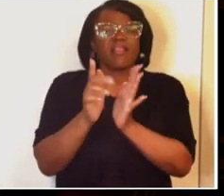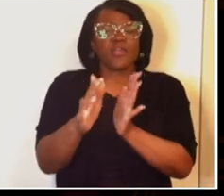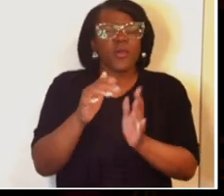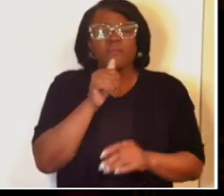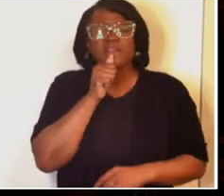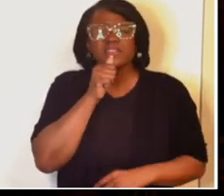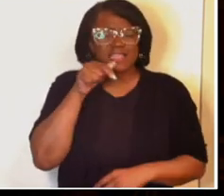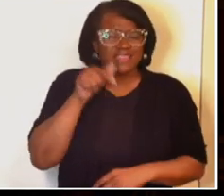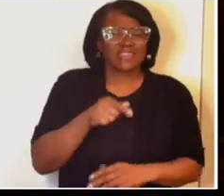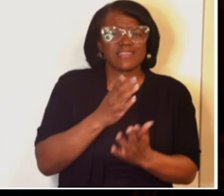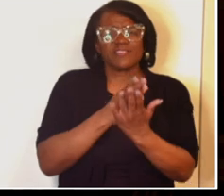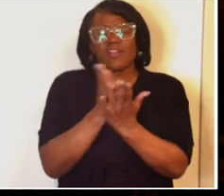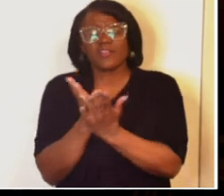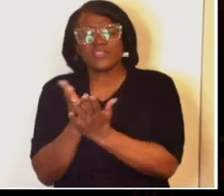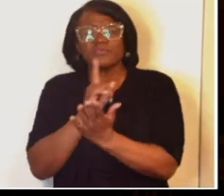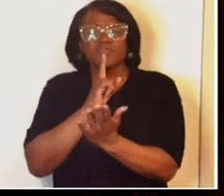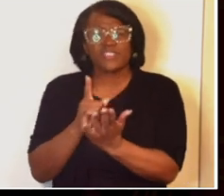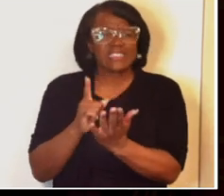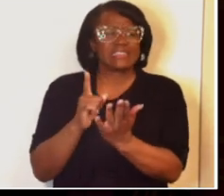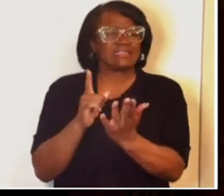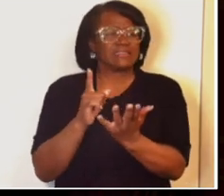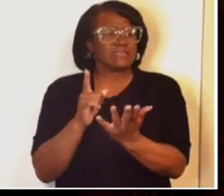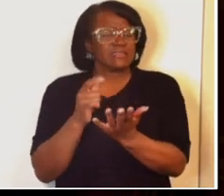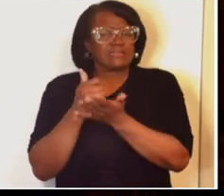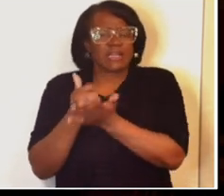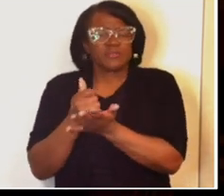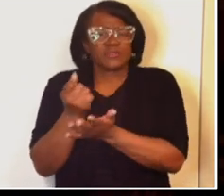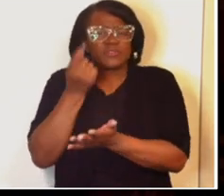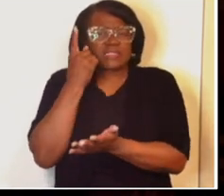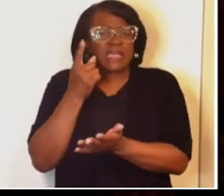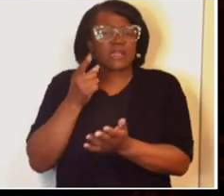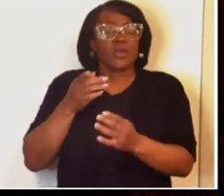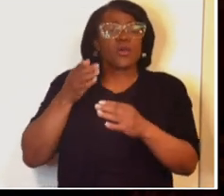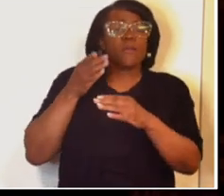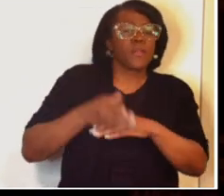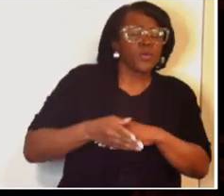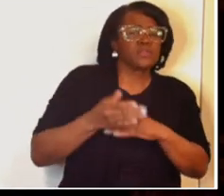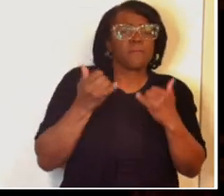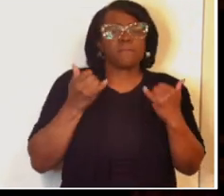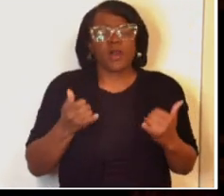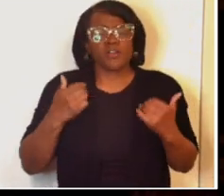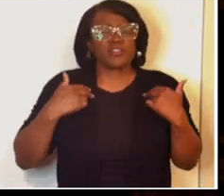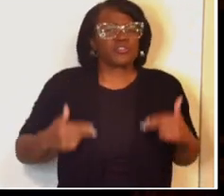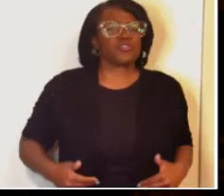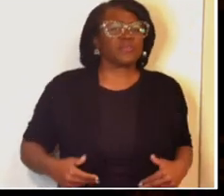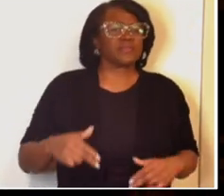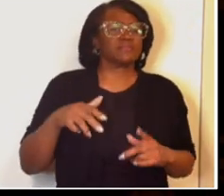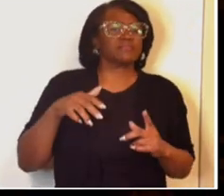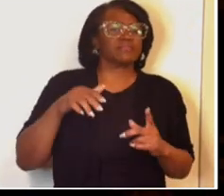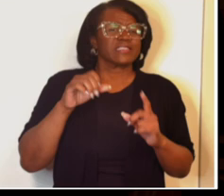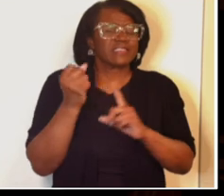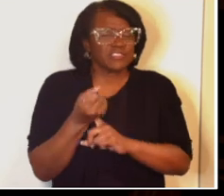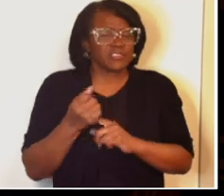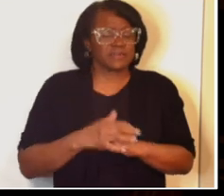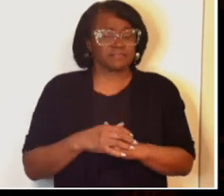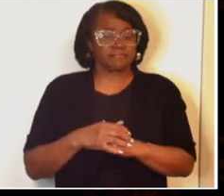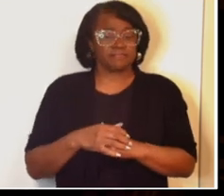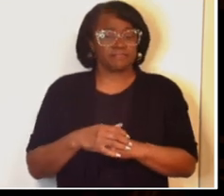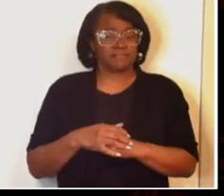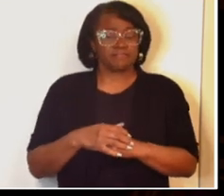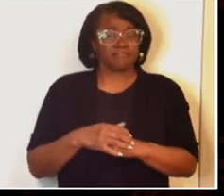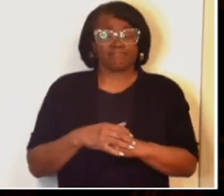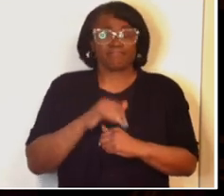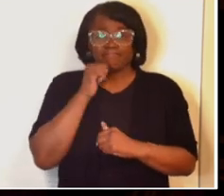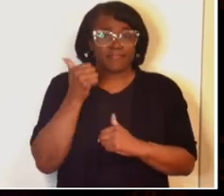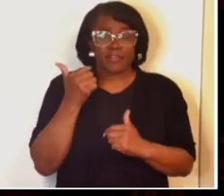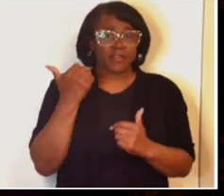wide when it comes to what it assesses as the postmodern human condition. Constantly, unabashedly, it